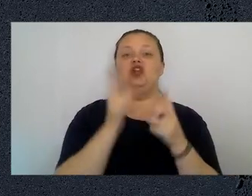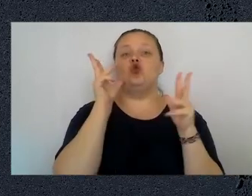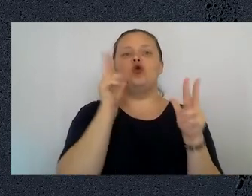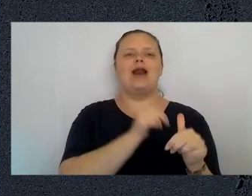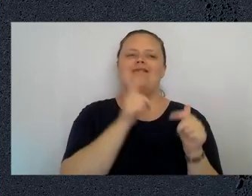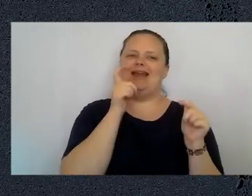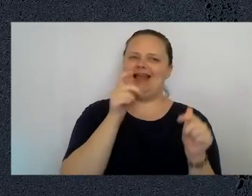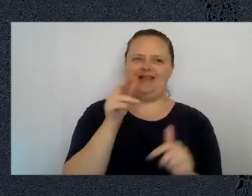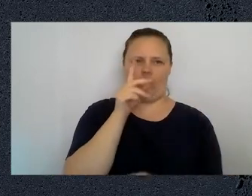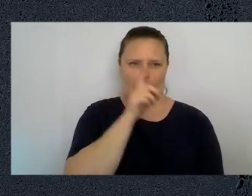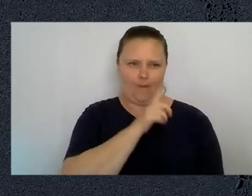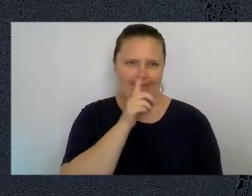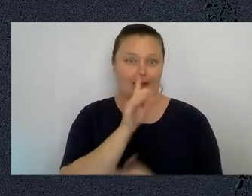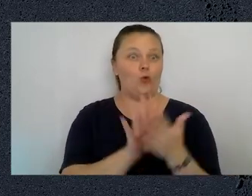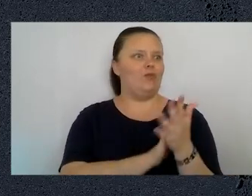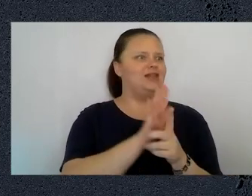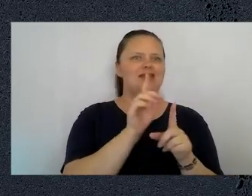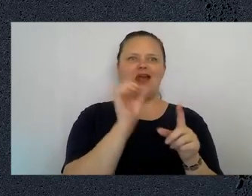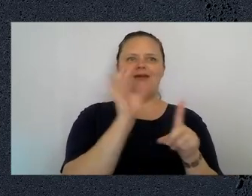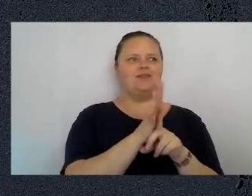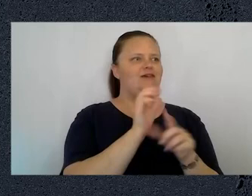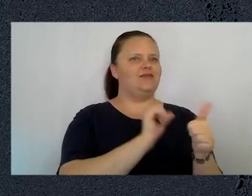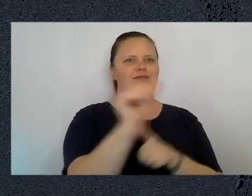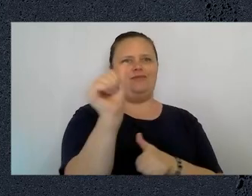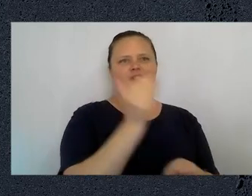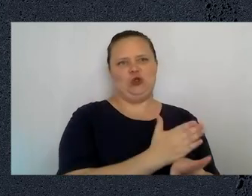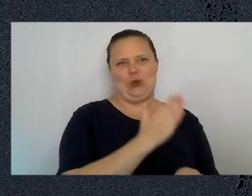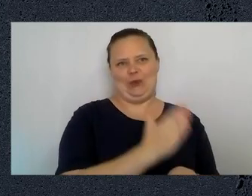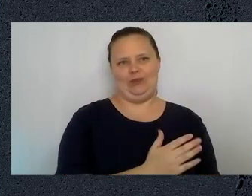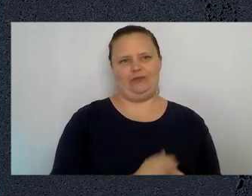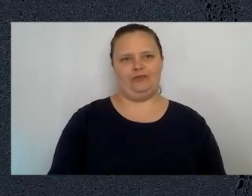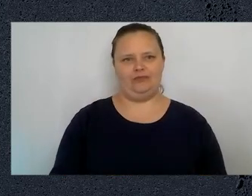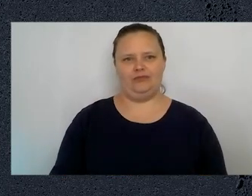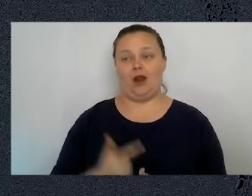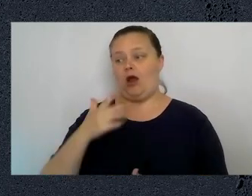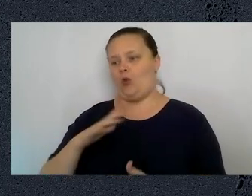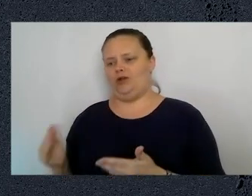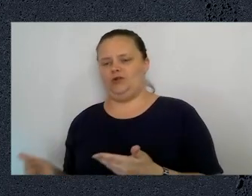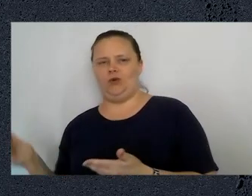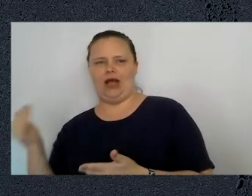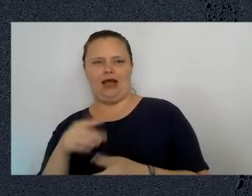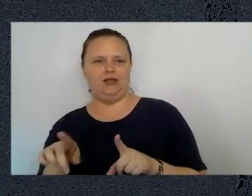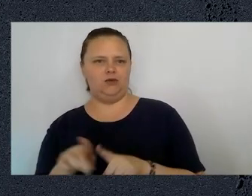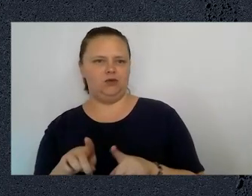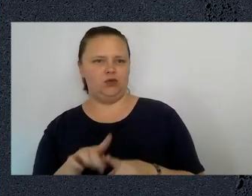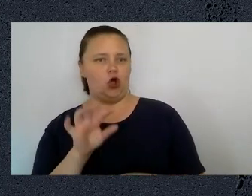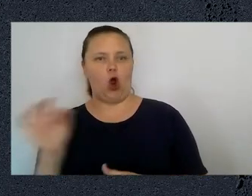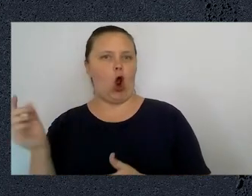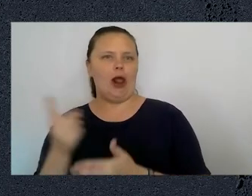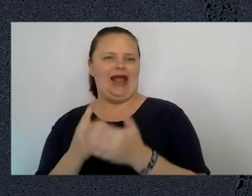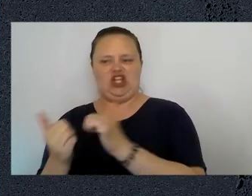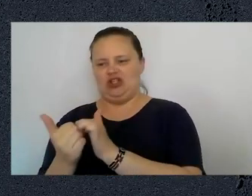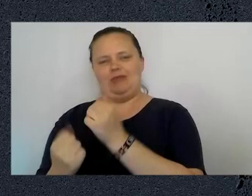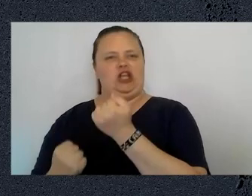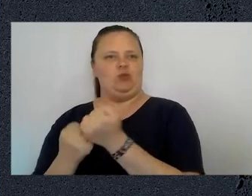because then they do a much, much better job of all the other stuff. Can I just chime in there and say it doesn't have to be only a supportive partner, but you need